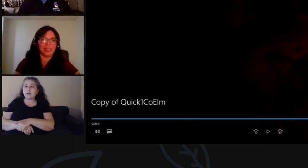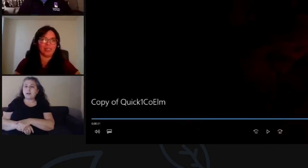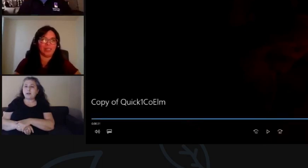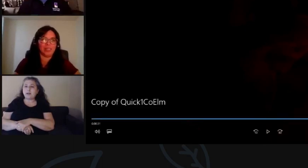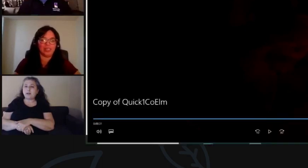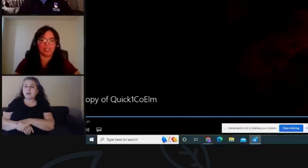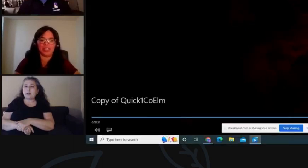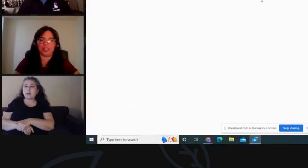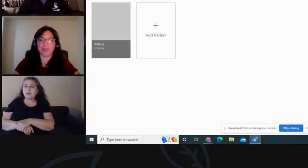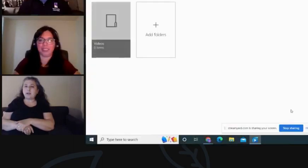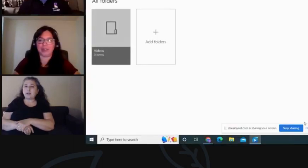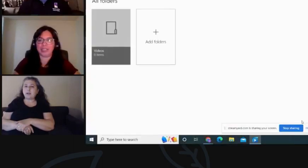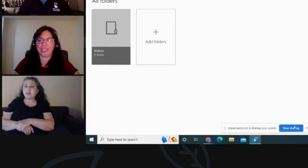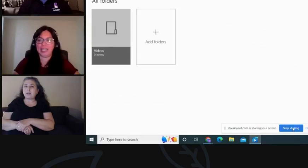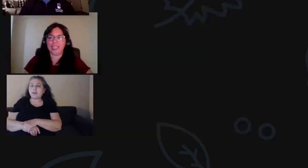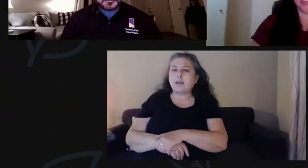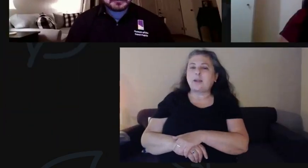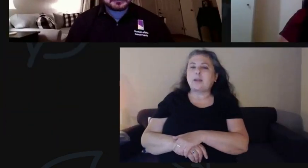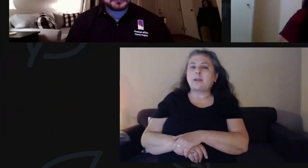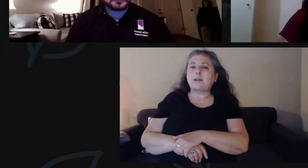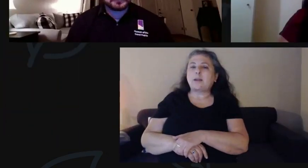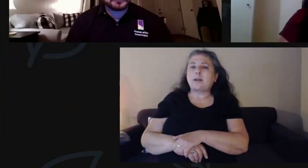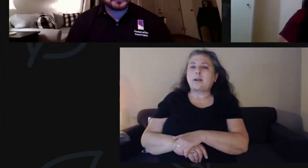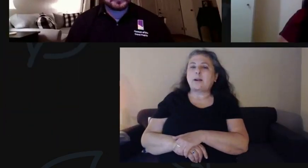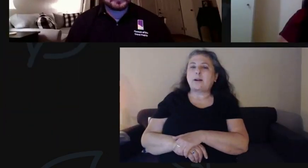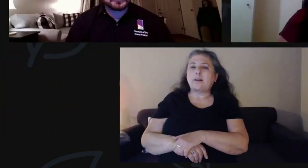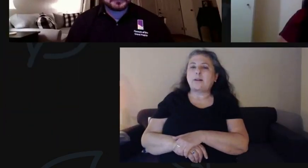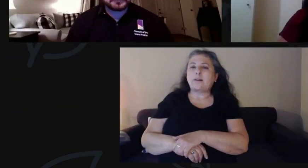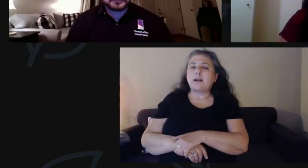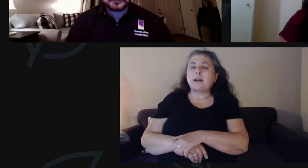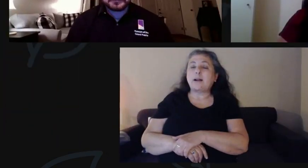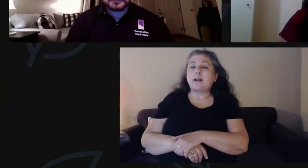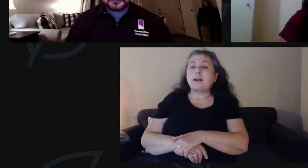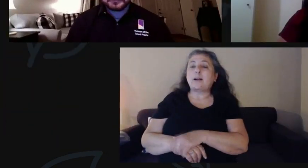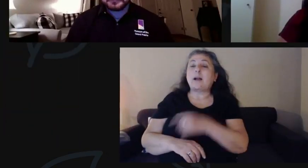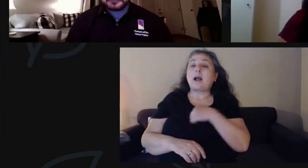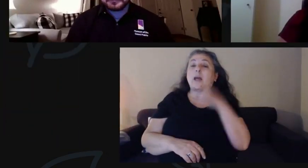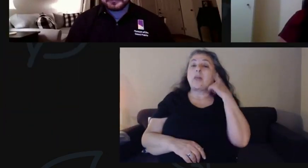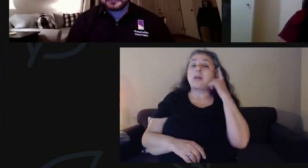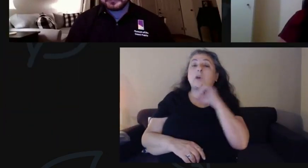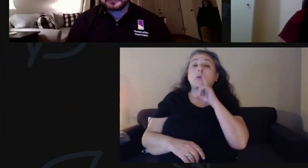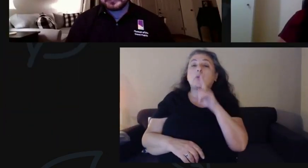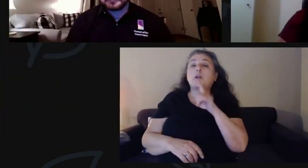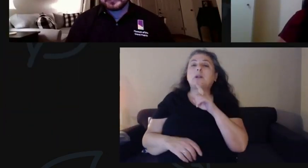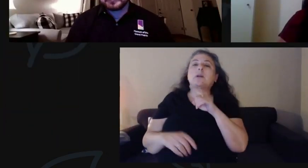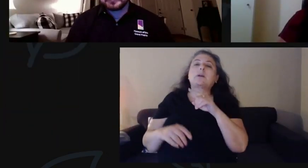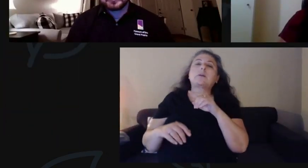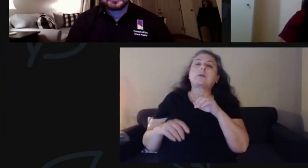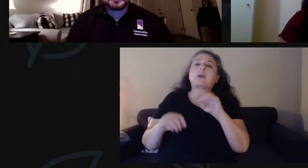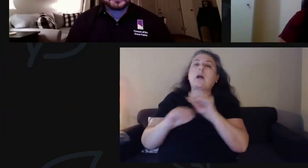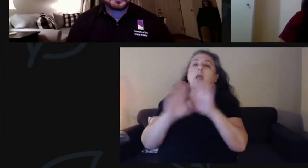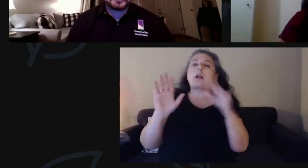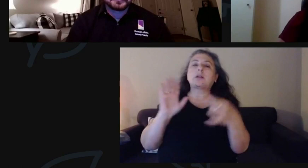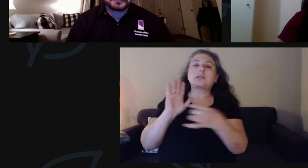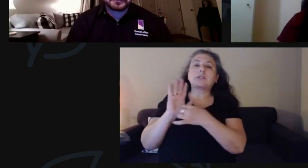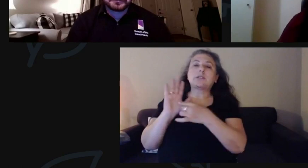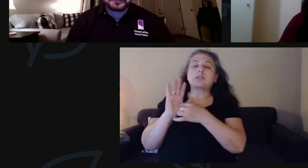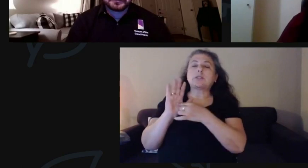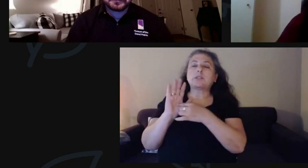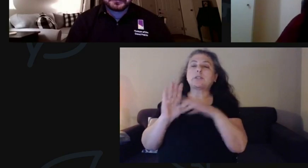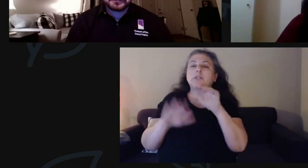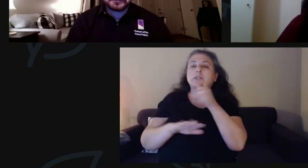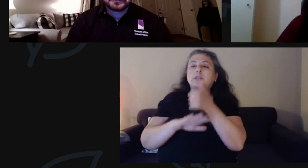let me unshare my screen. So I thought that really epitomized that word,